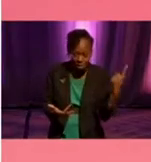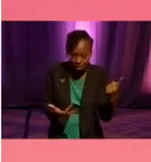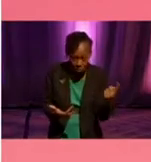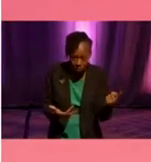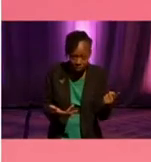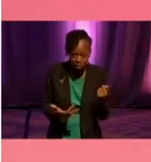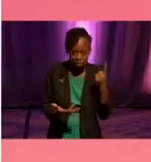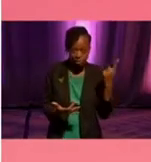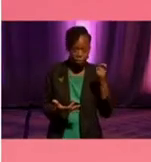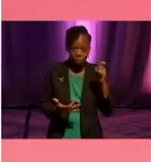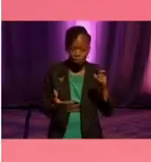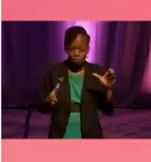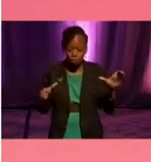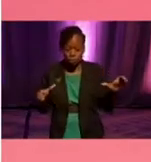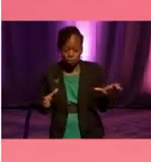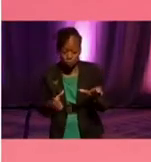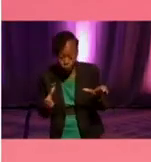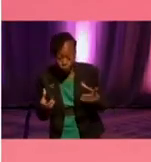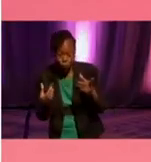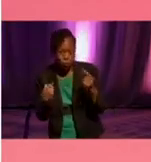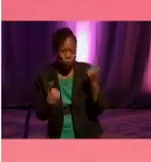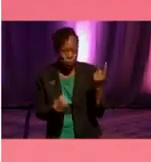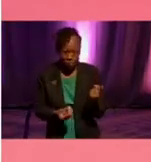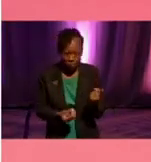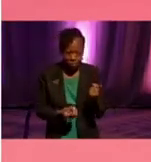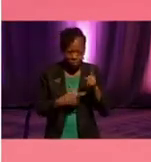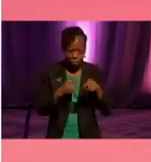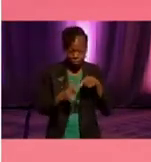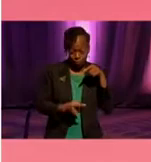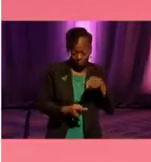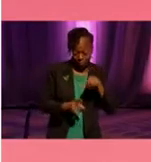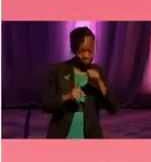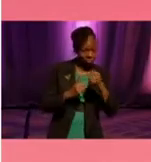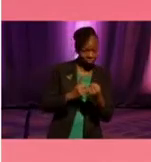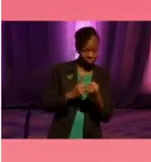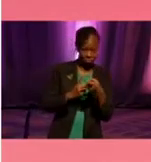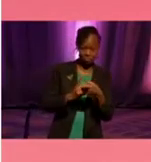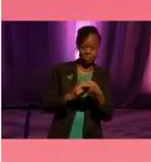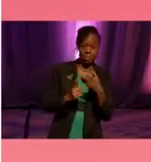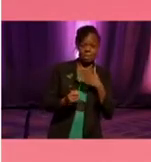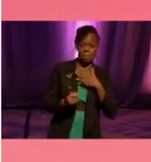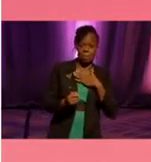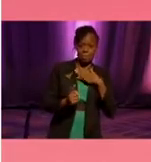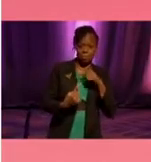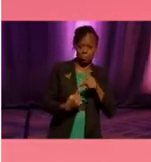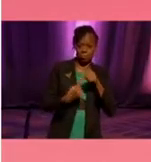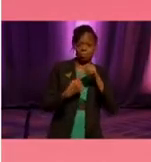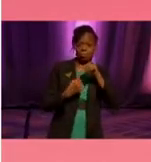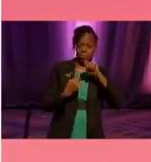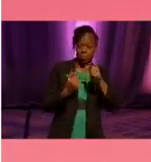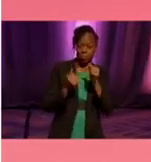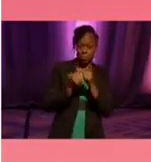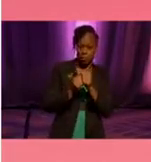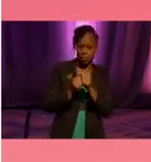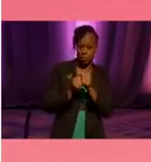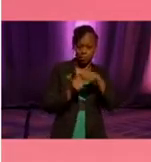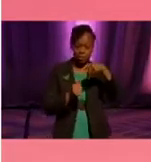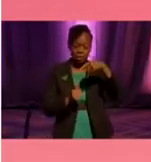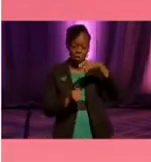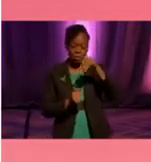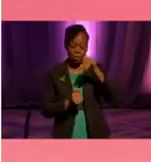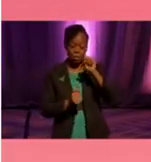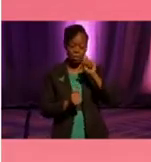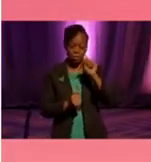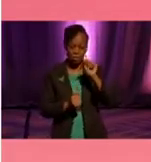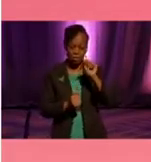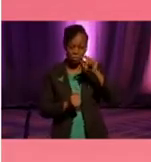Somebody's got to do something about this, because in my case, with postpartum depression, severe